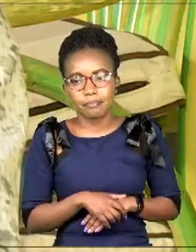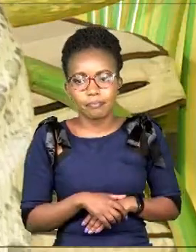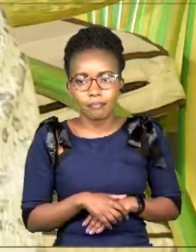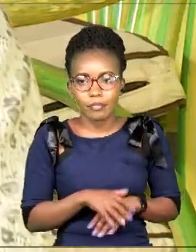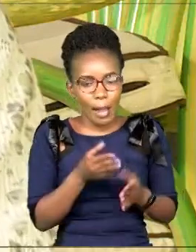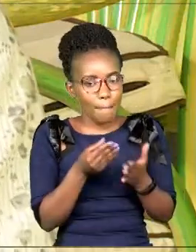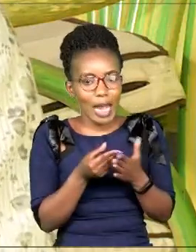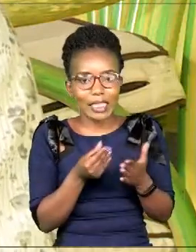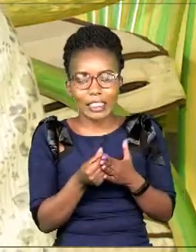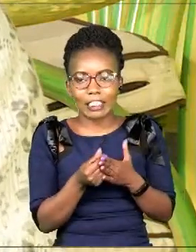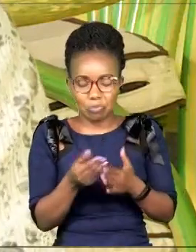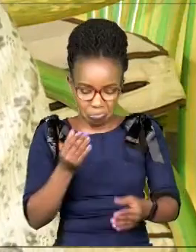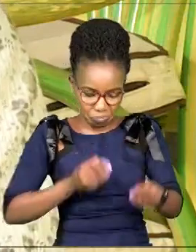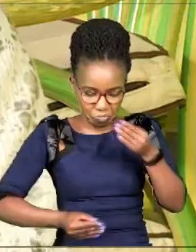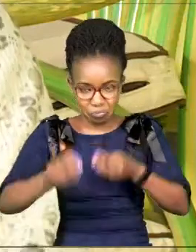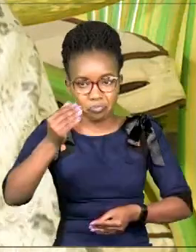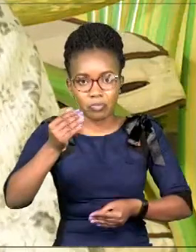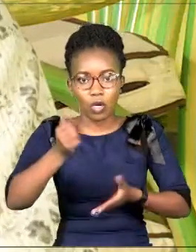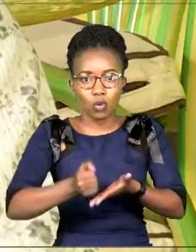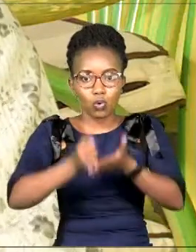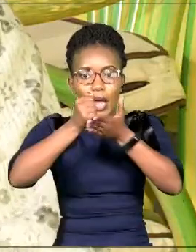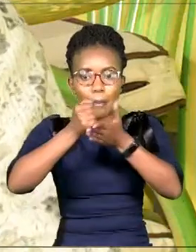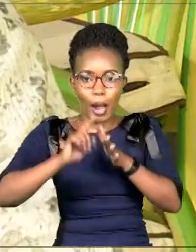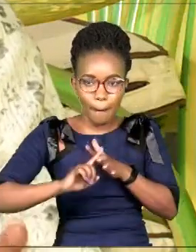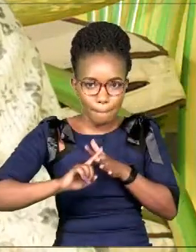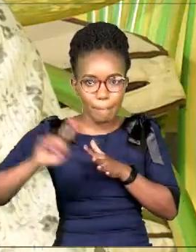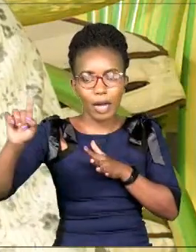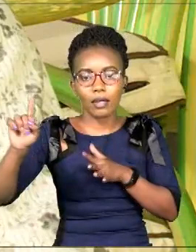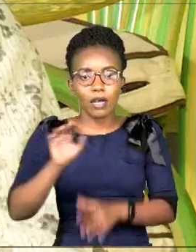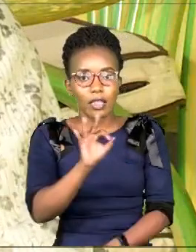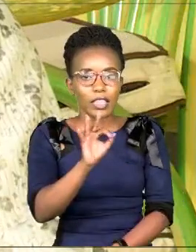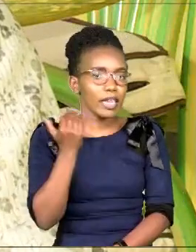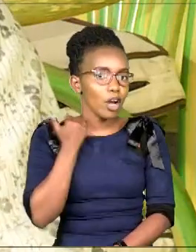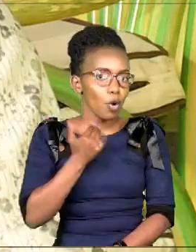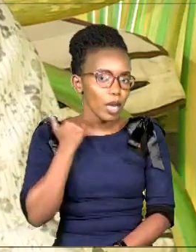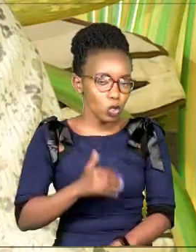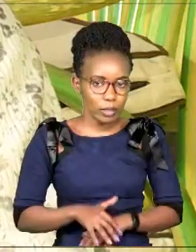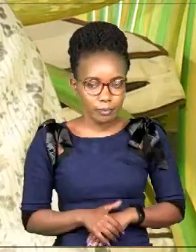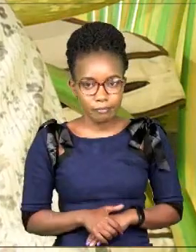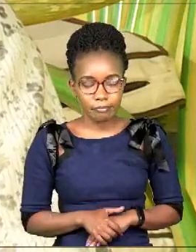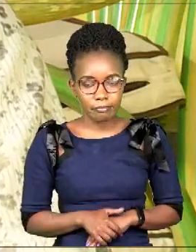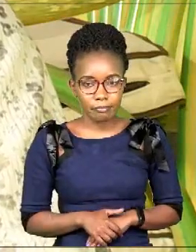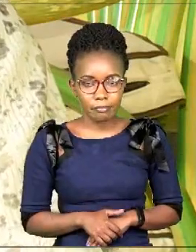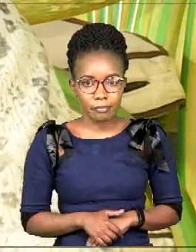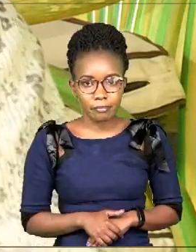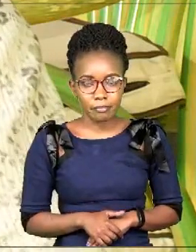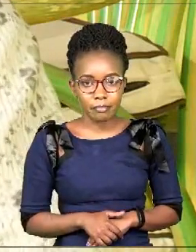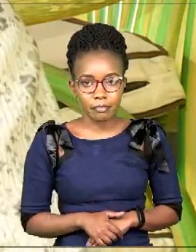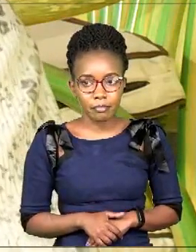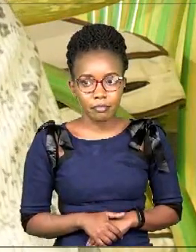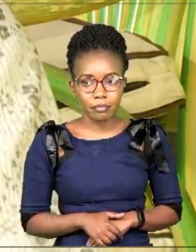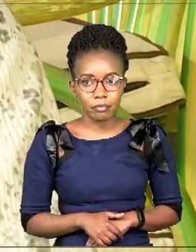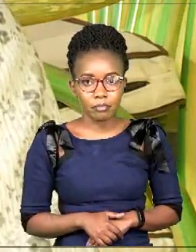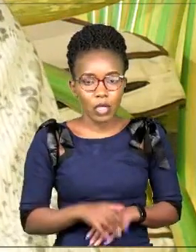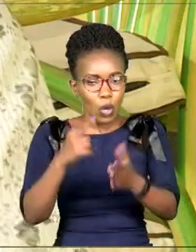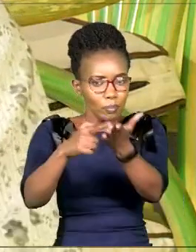Money must have exchanged hands to facilitate the escape of these 3 terror convicts. And we've been talking